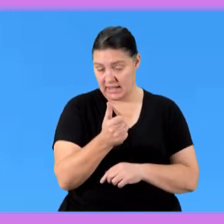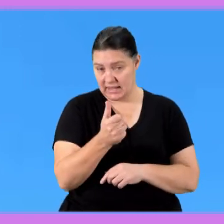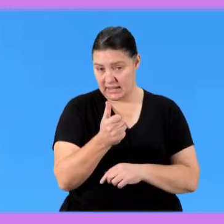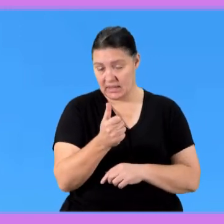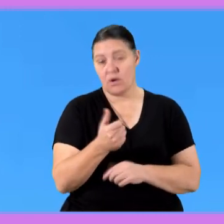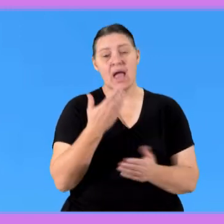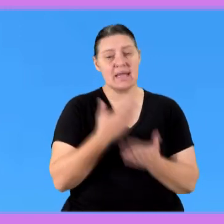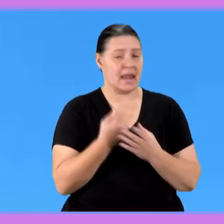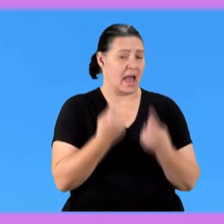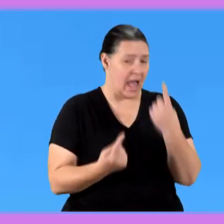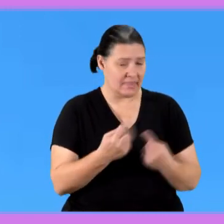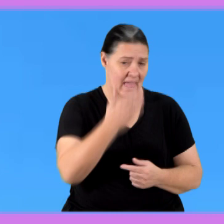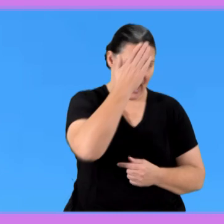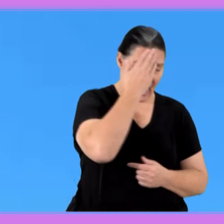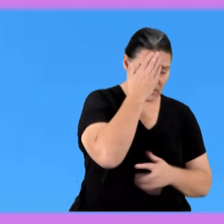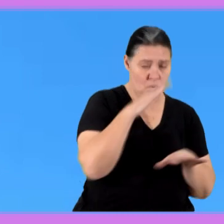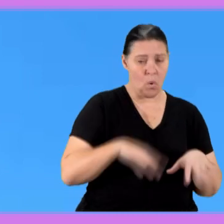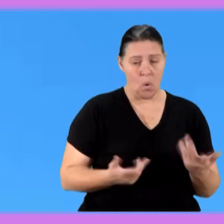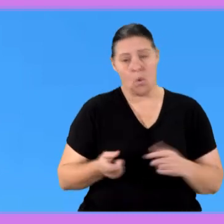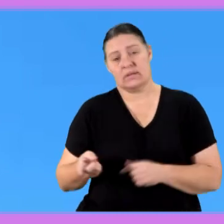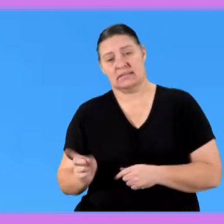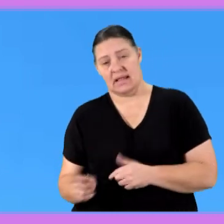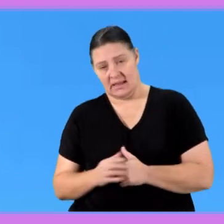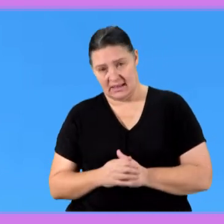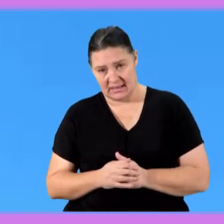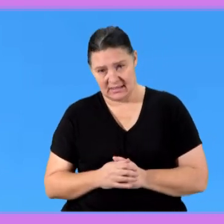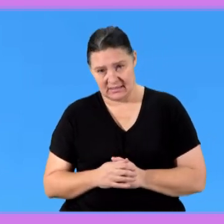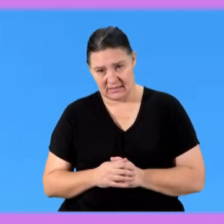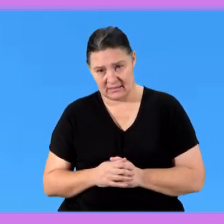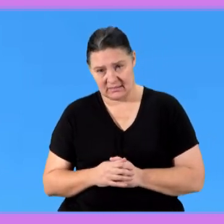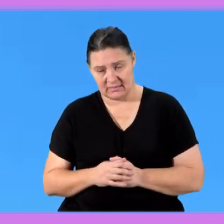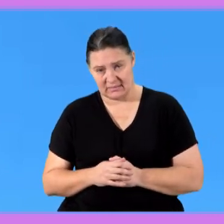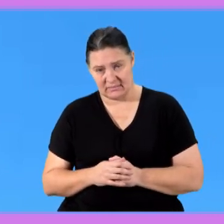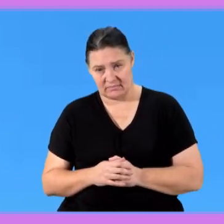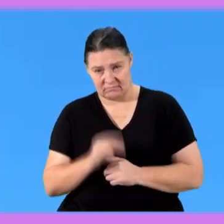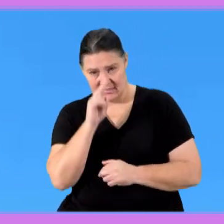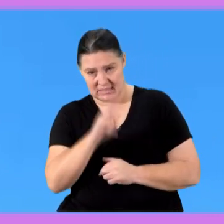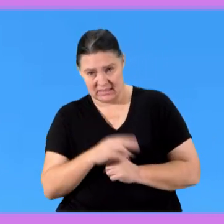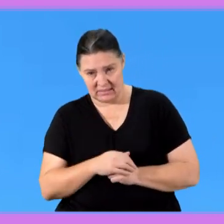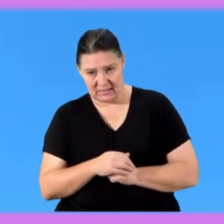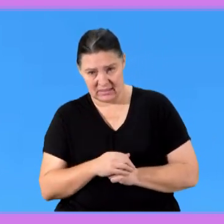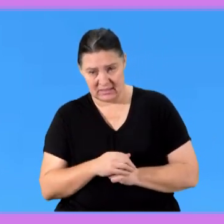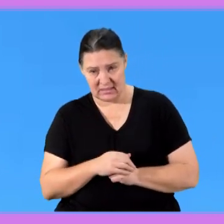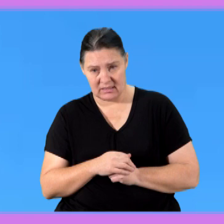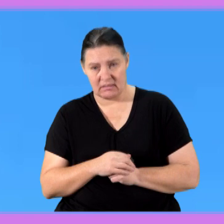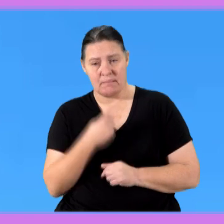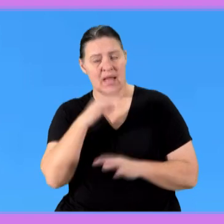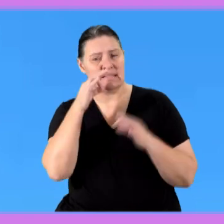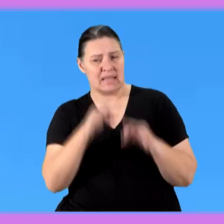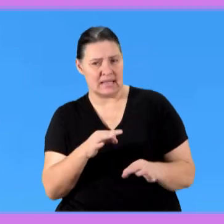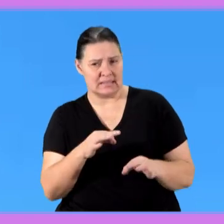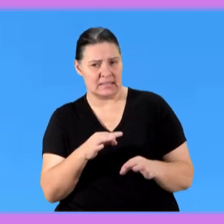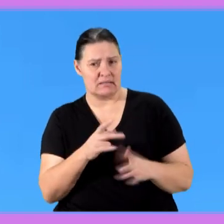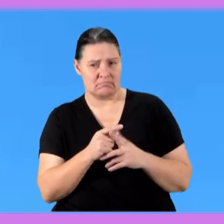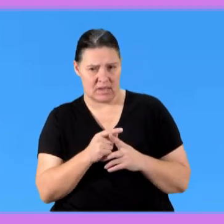right, you can either have heads or tails. Can you see? So that one, I decided